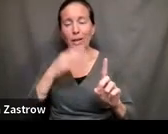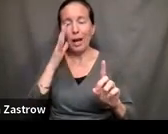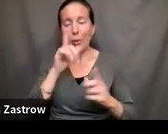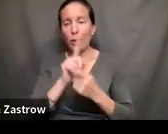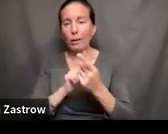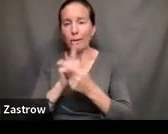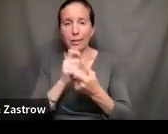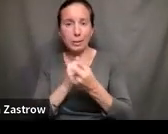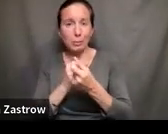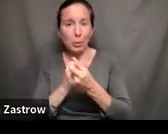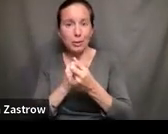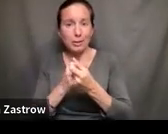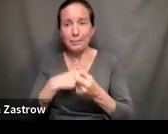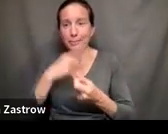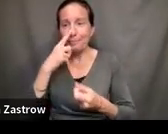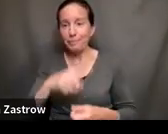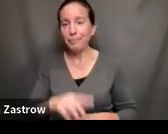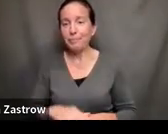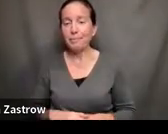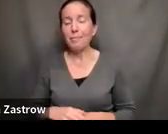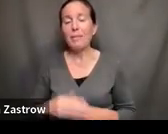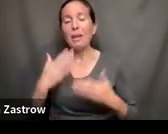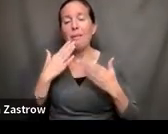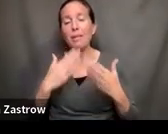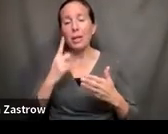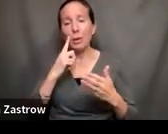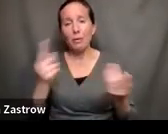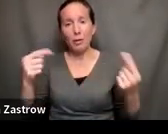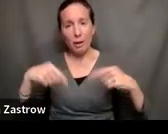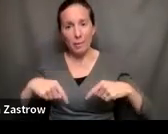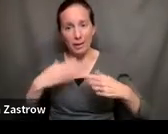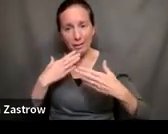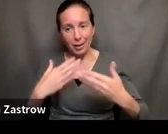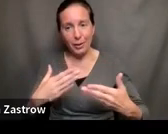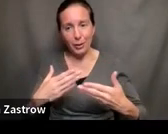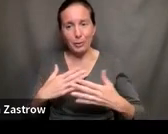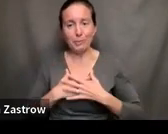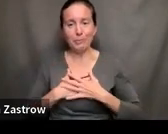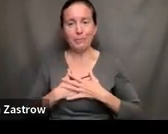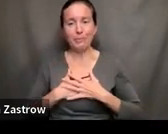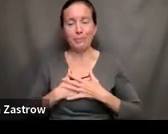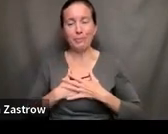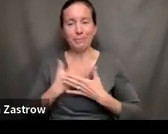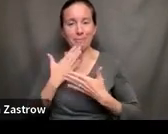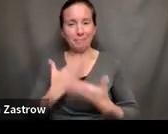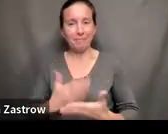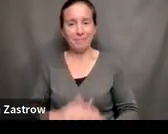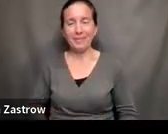So thank you all very much for coming.